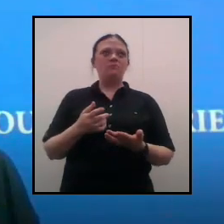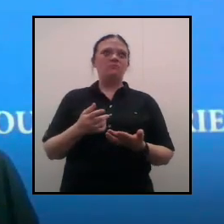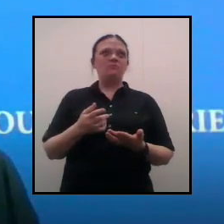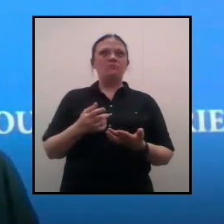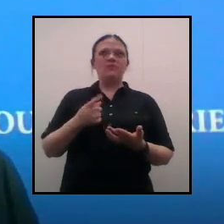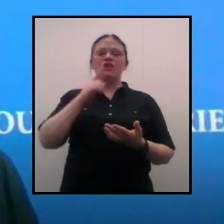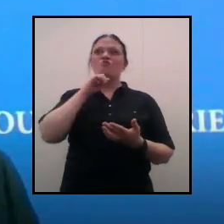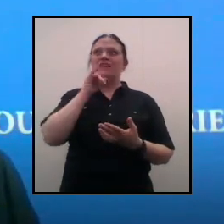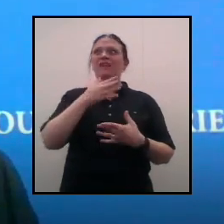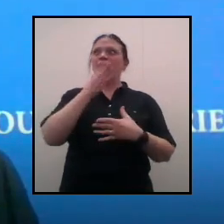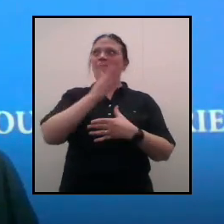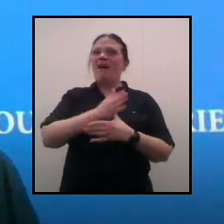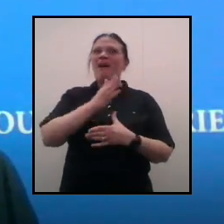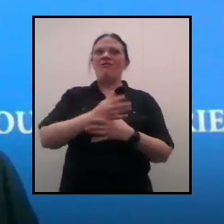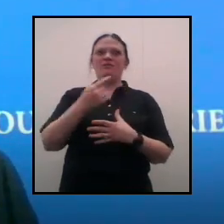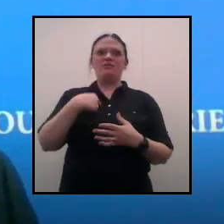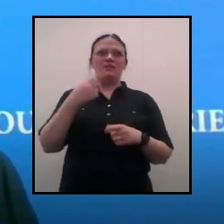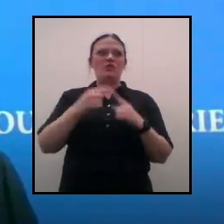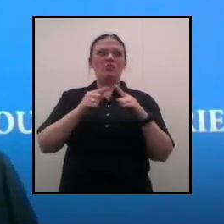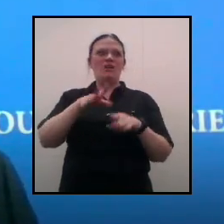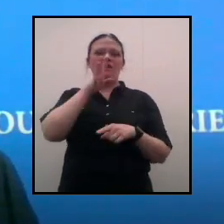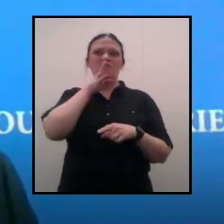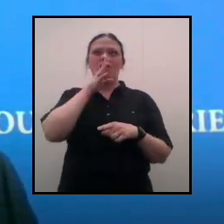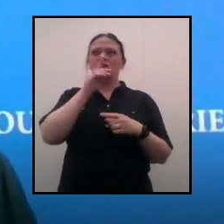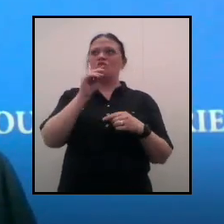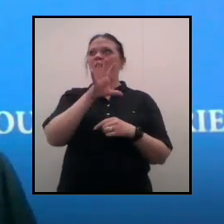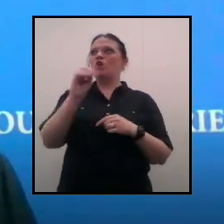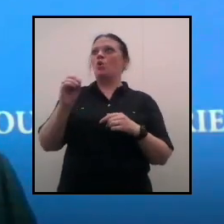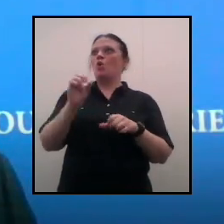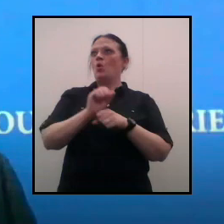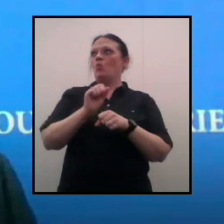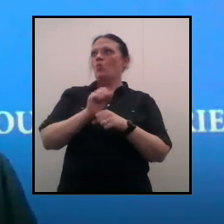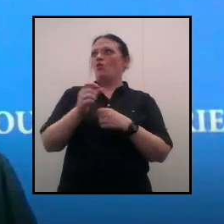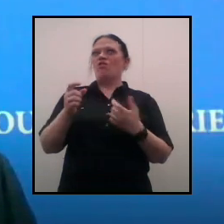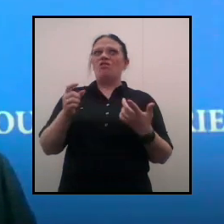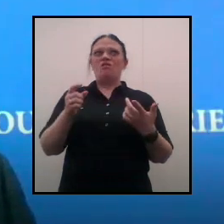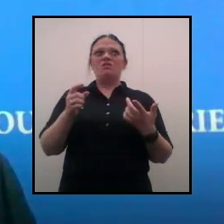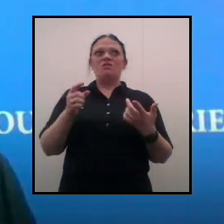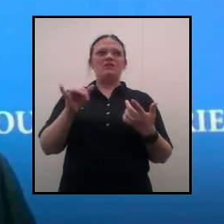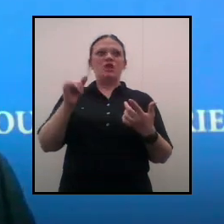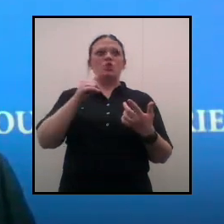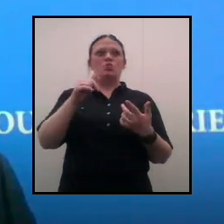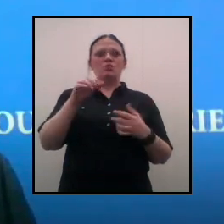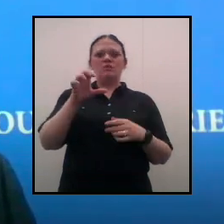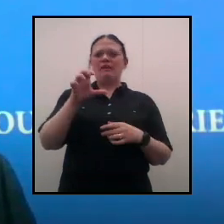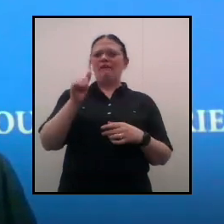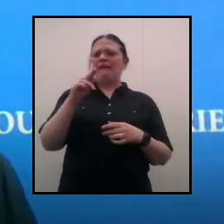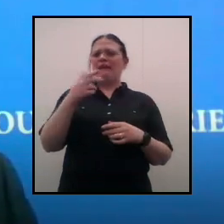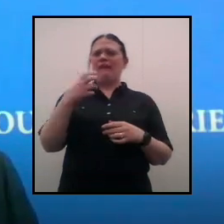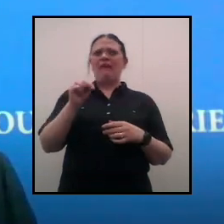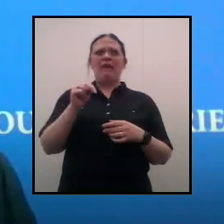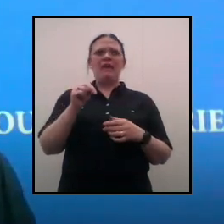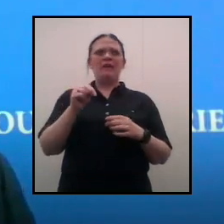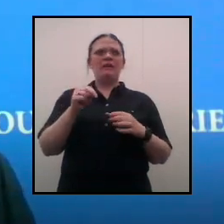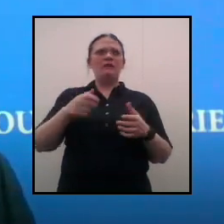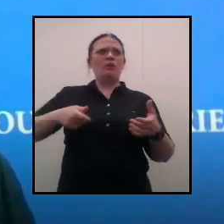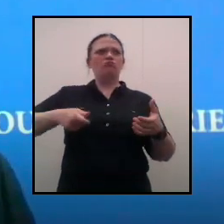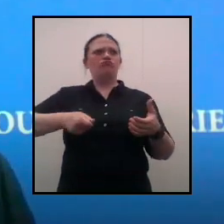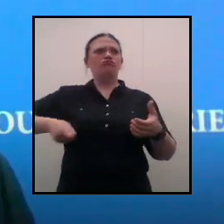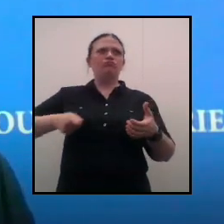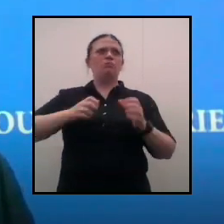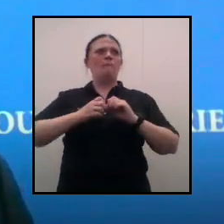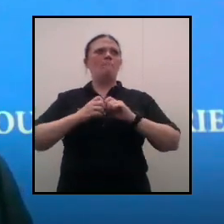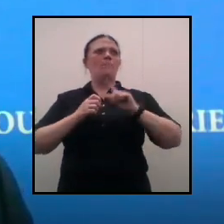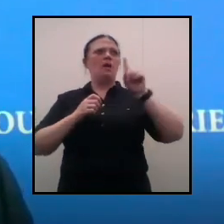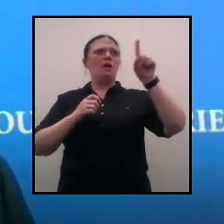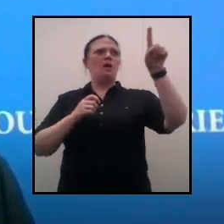it's bothering me when I talk to my colleagues elsewhere, and they're like, you could shoot a cannon down major roads and you won't find anyone. Heck, if you shoot a cannon down